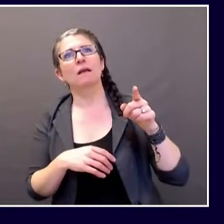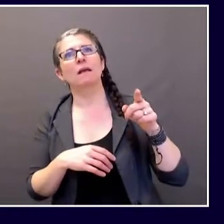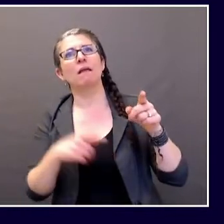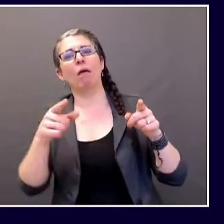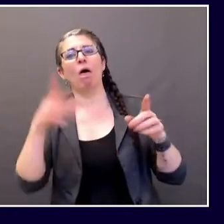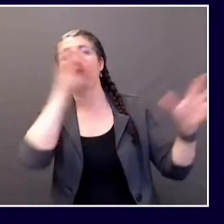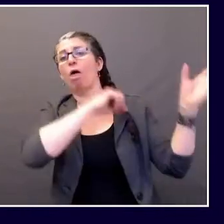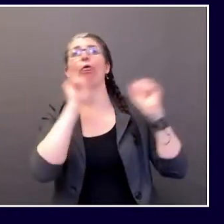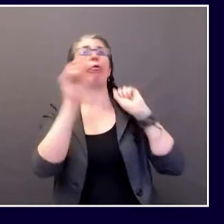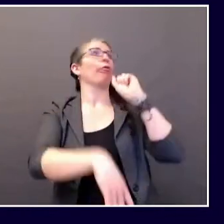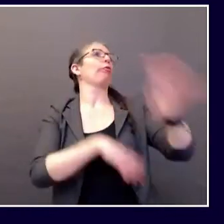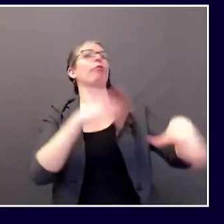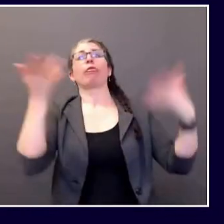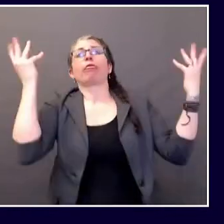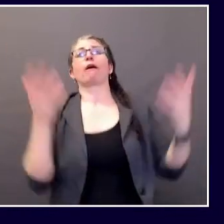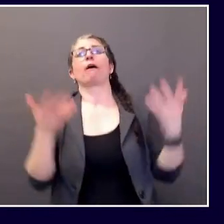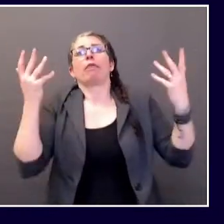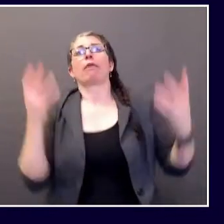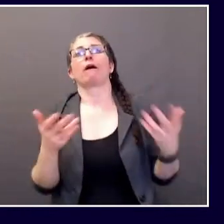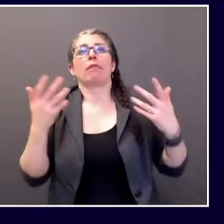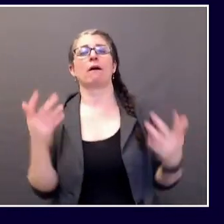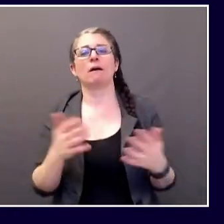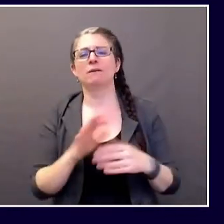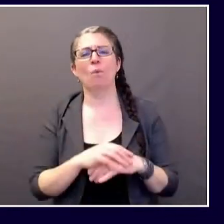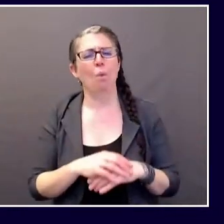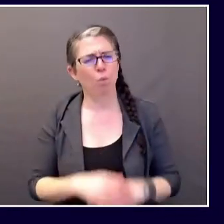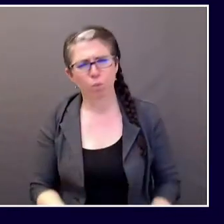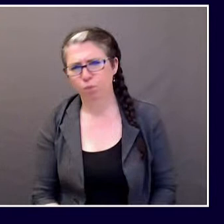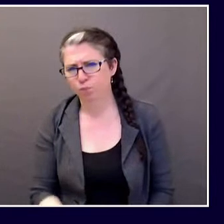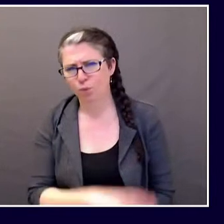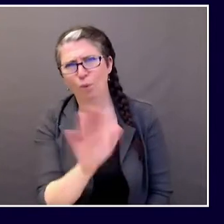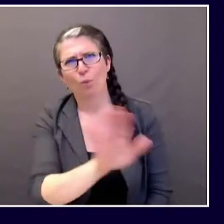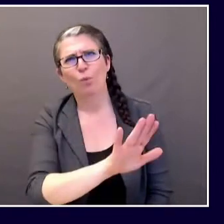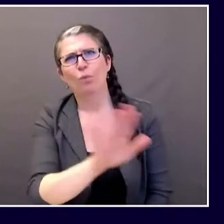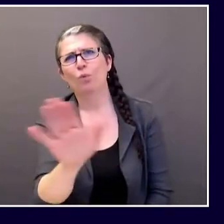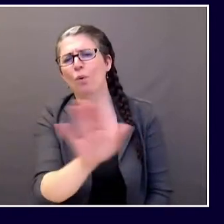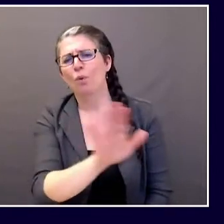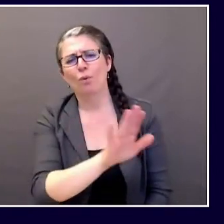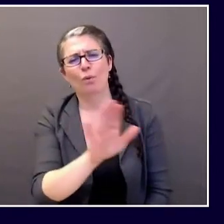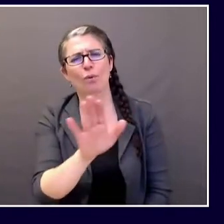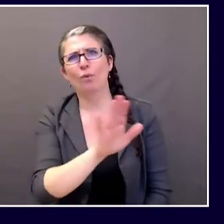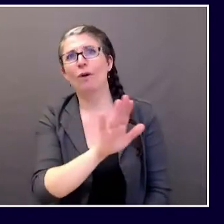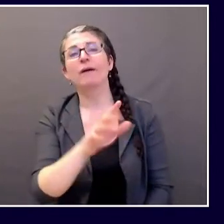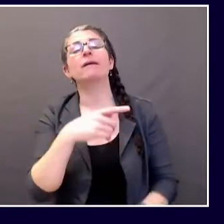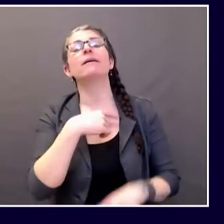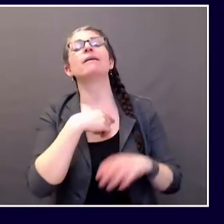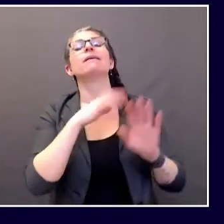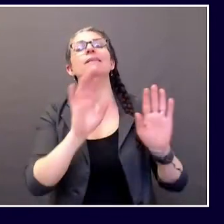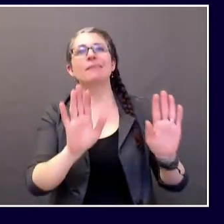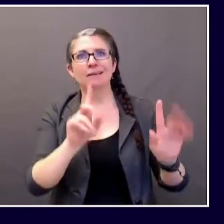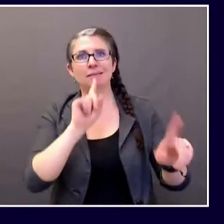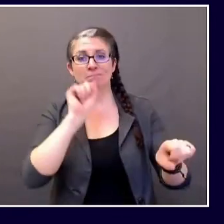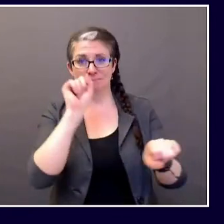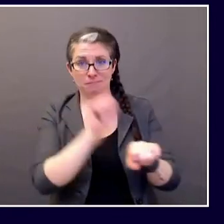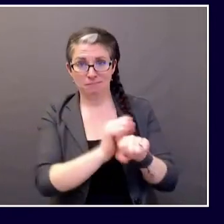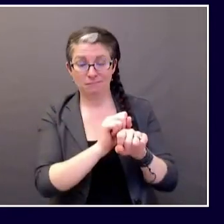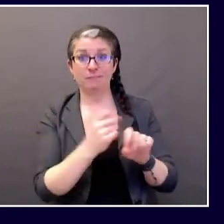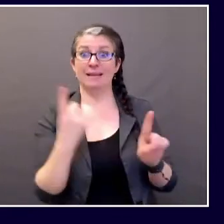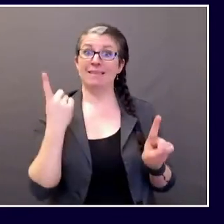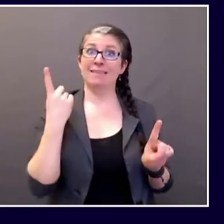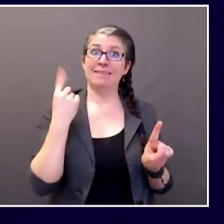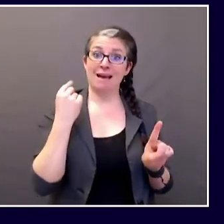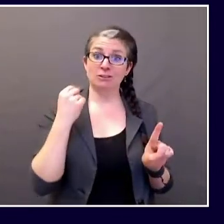time working on those protocols, reviewing what worked in different states, looking at the evidence, trying to calibrate